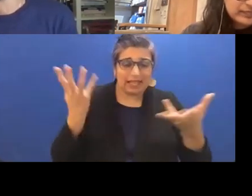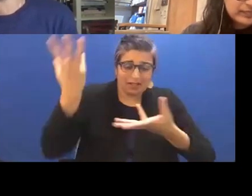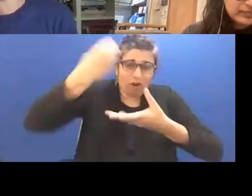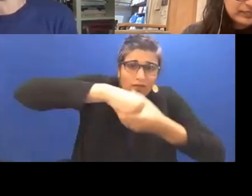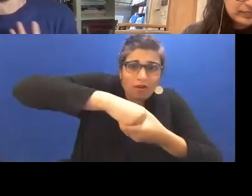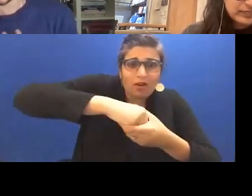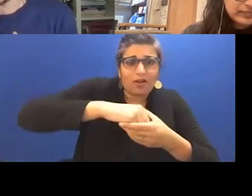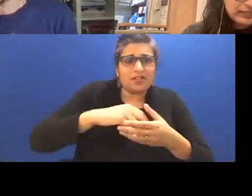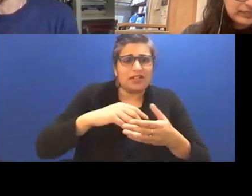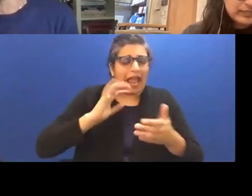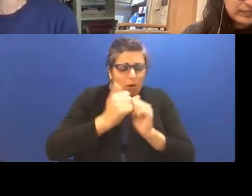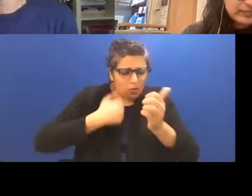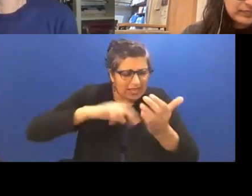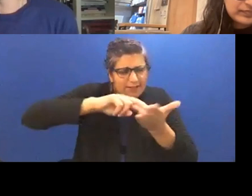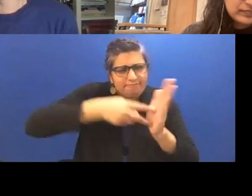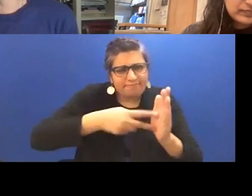how we interpret it and how it